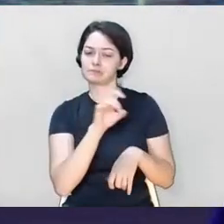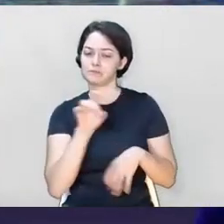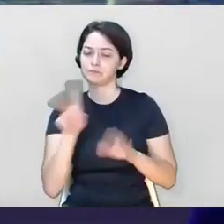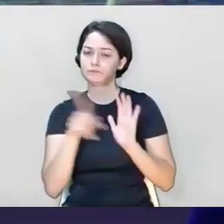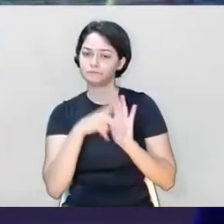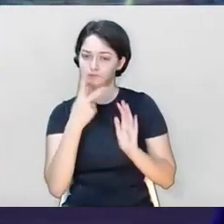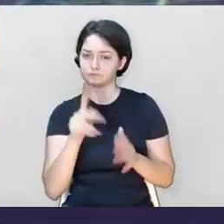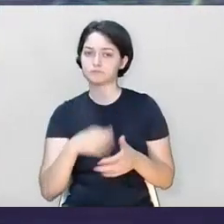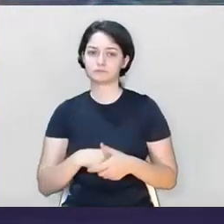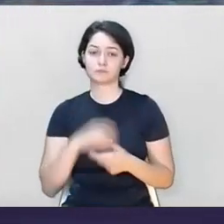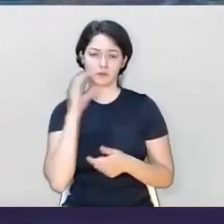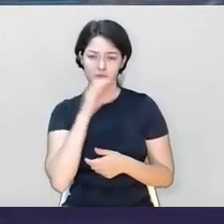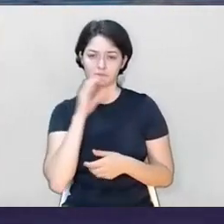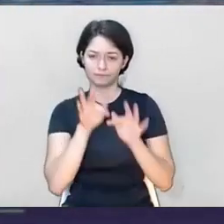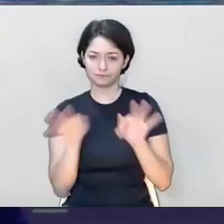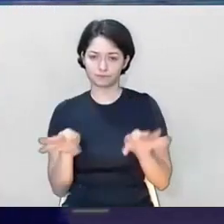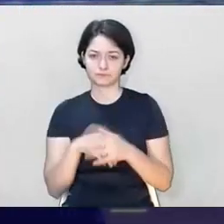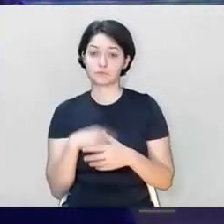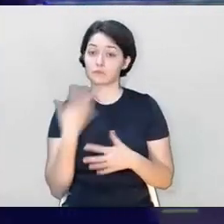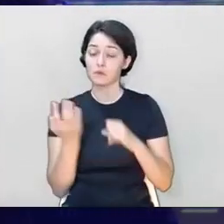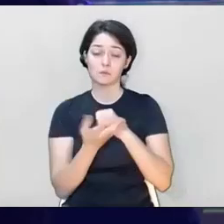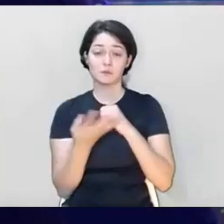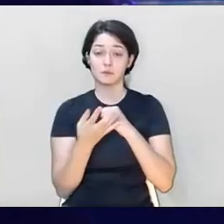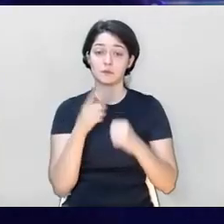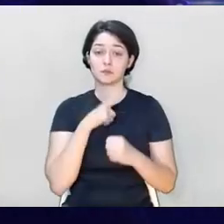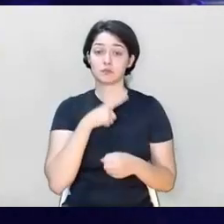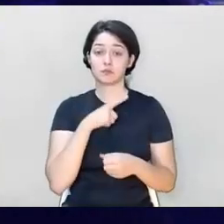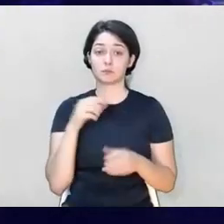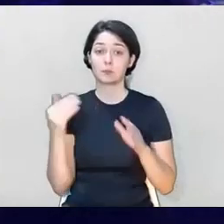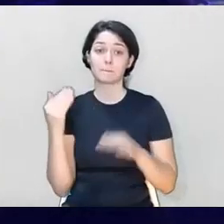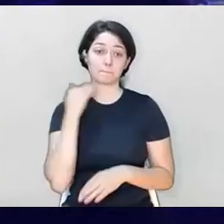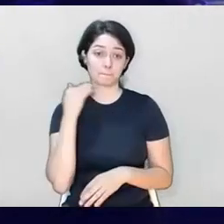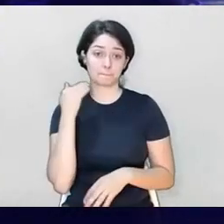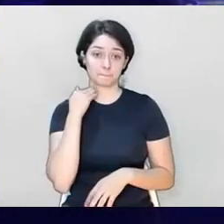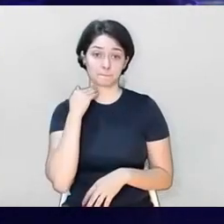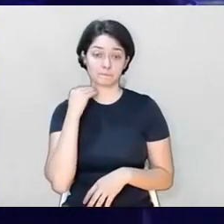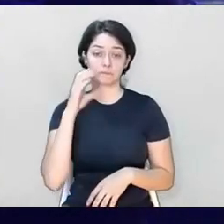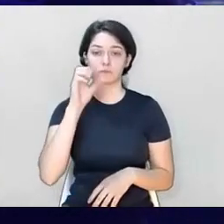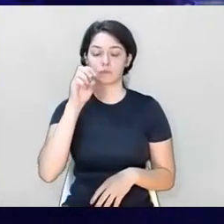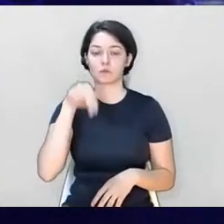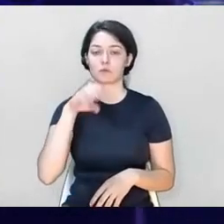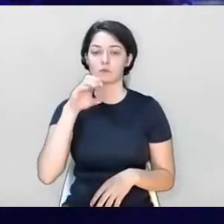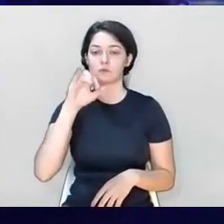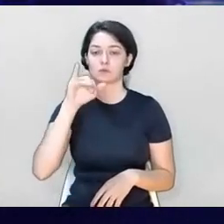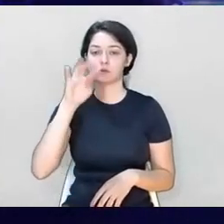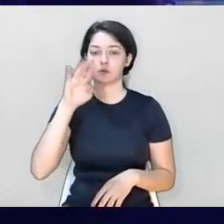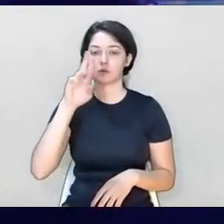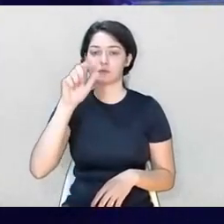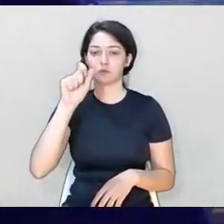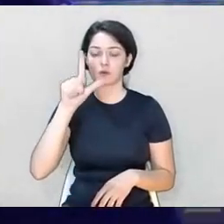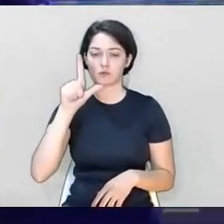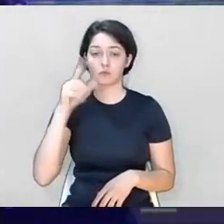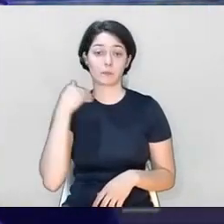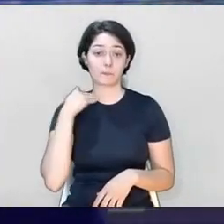see hyper-personalization. So first of all, we have a bank, a conceptual bank. We created this at NTT.